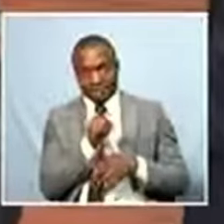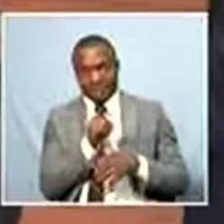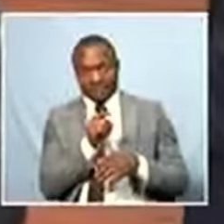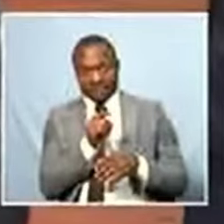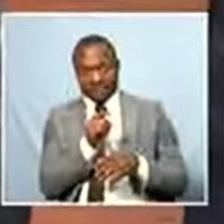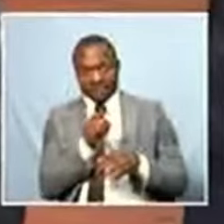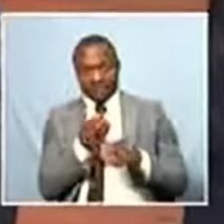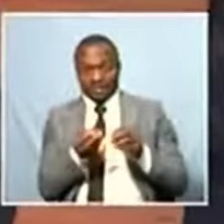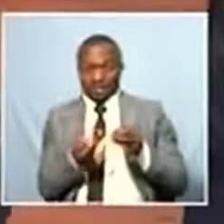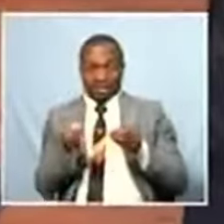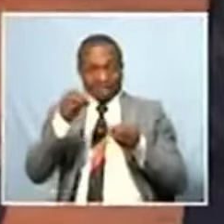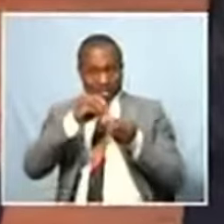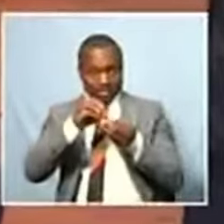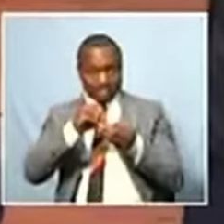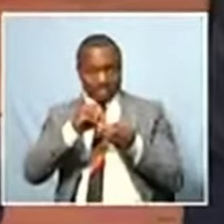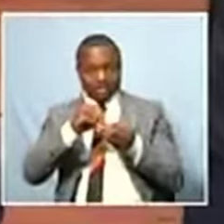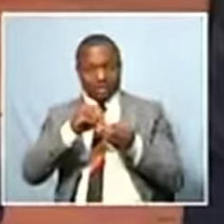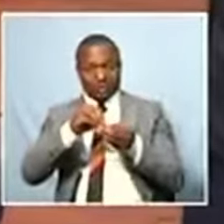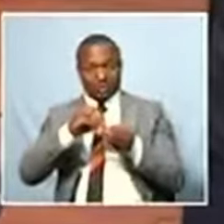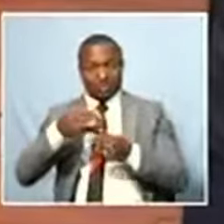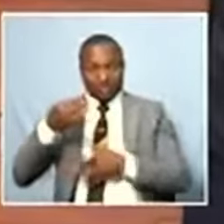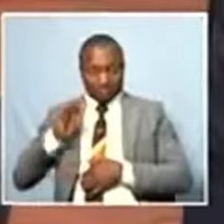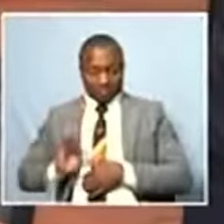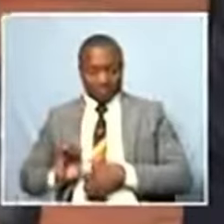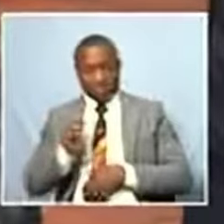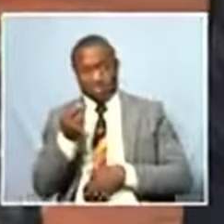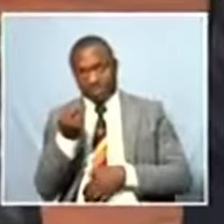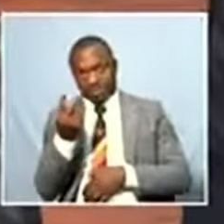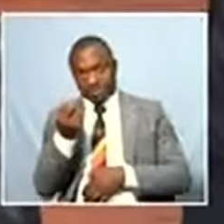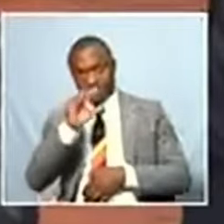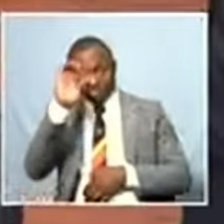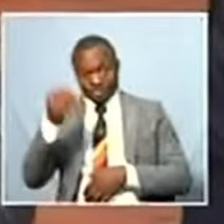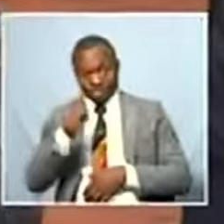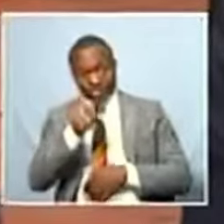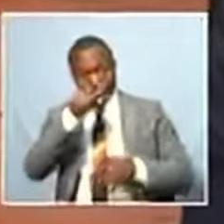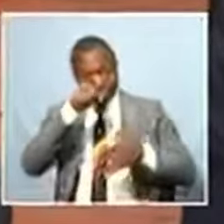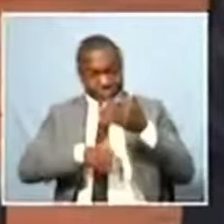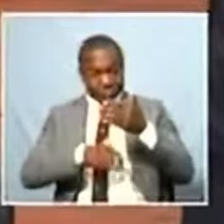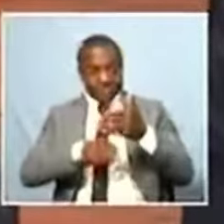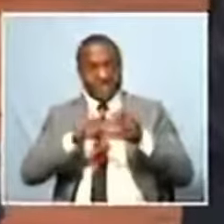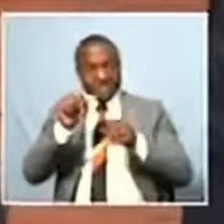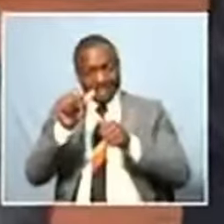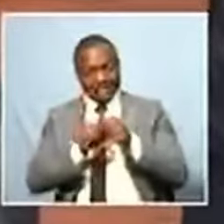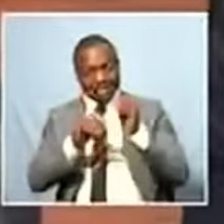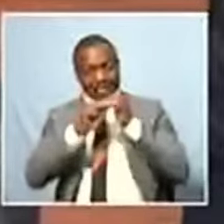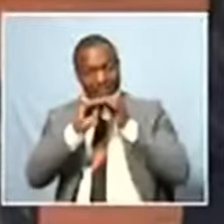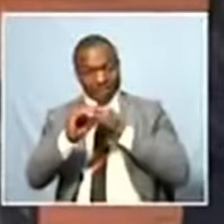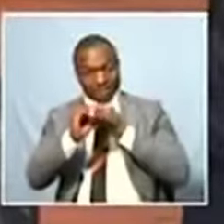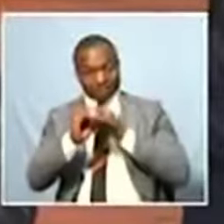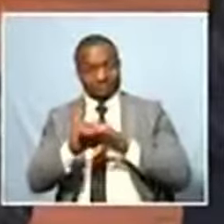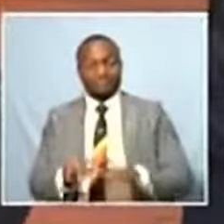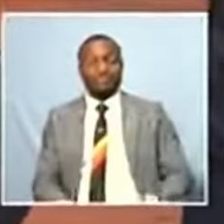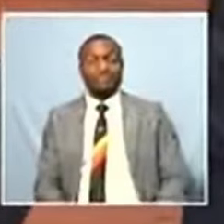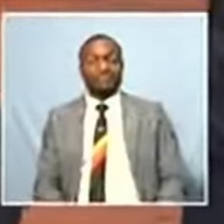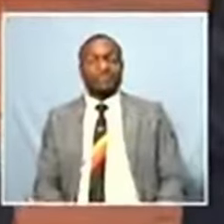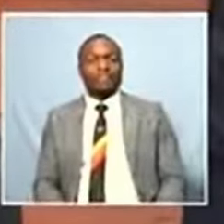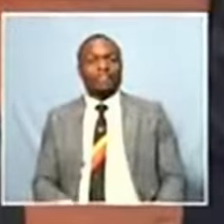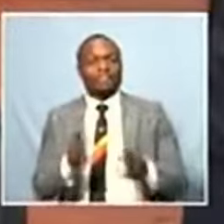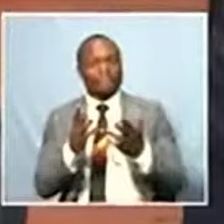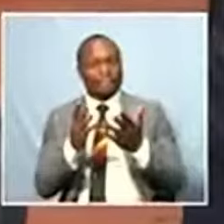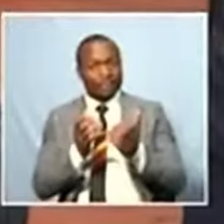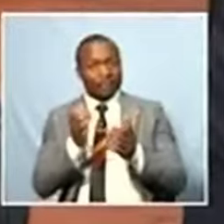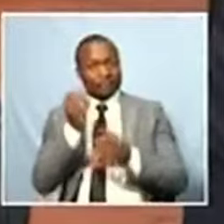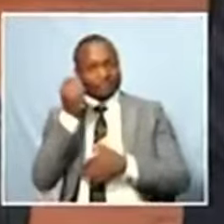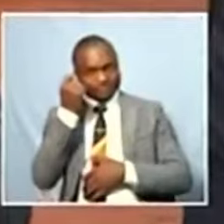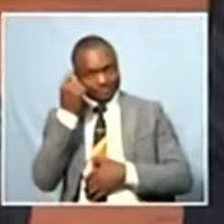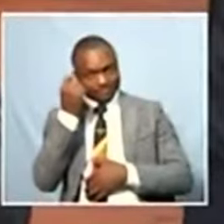my profit. Maybe my profit will be 12%, which you're going to tax at every level and any opportunity. I wanted to